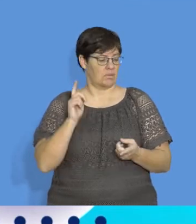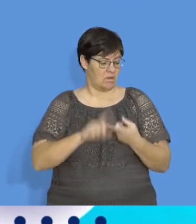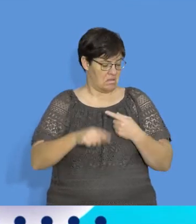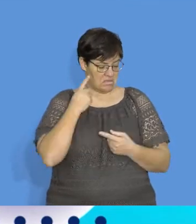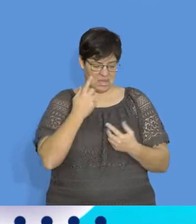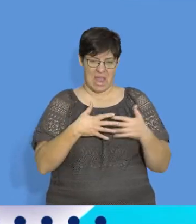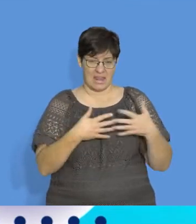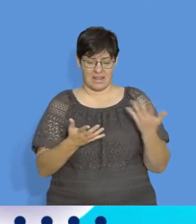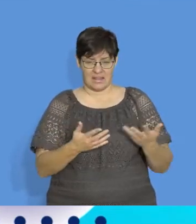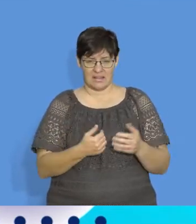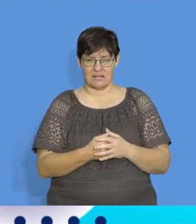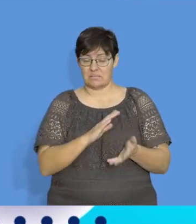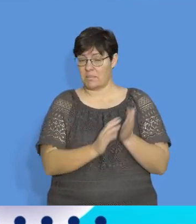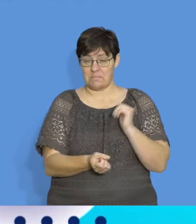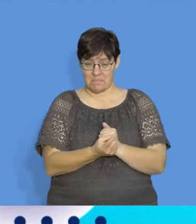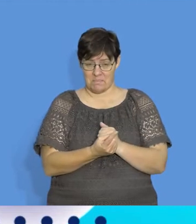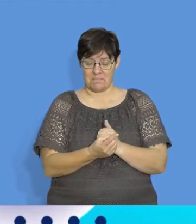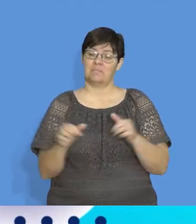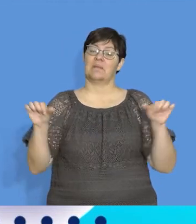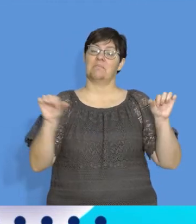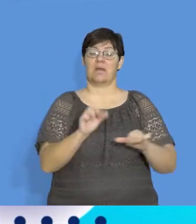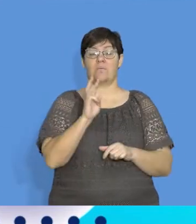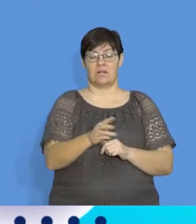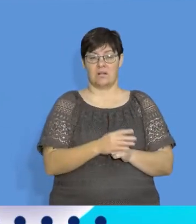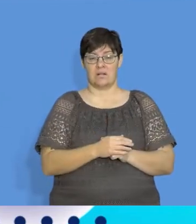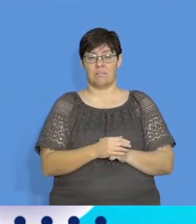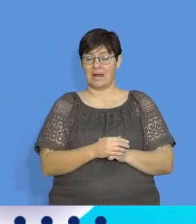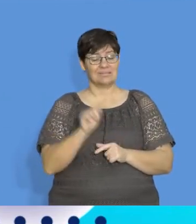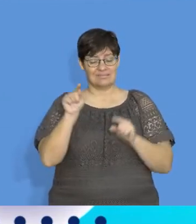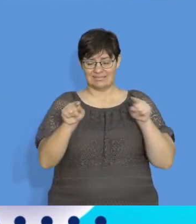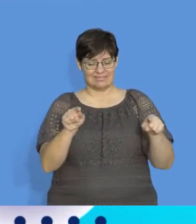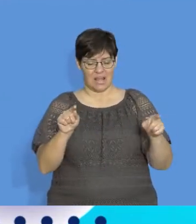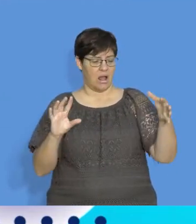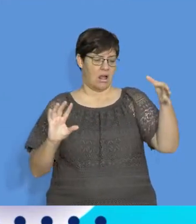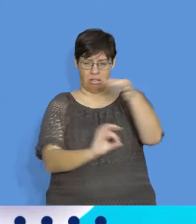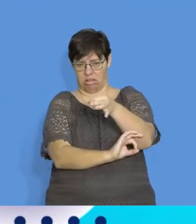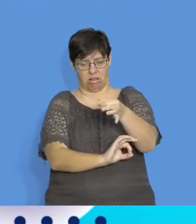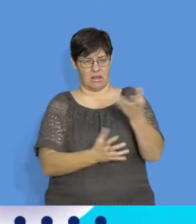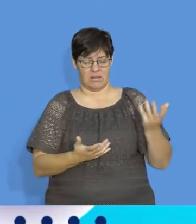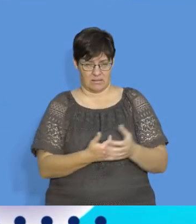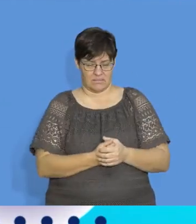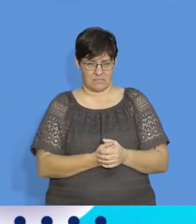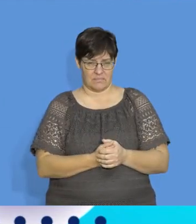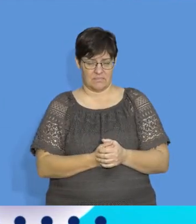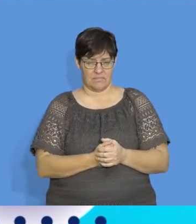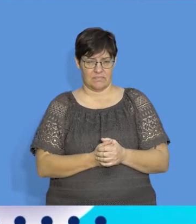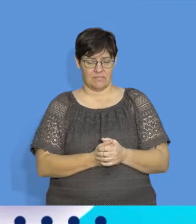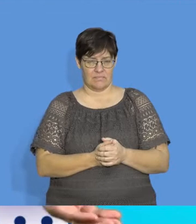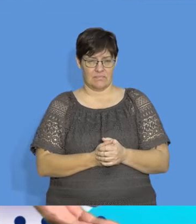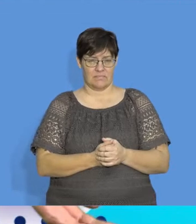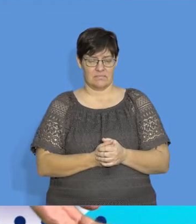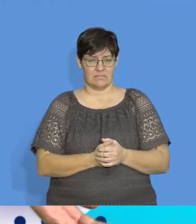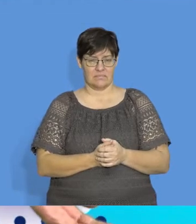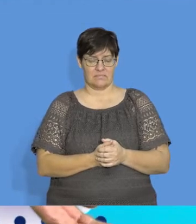I can't think of any now. Okay, if something comes up, I'll come back. There's no relationship between the two